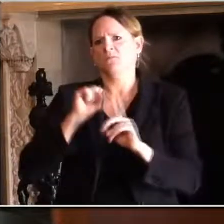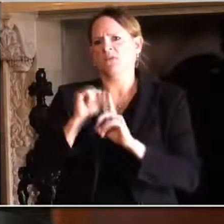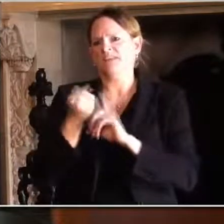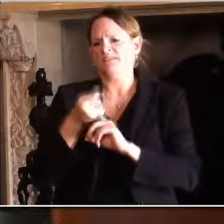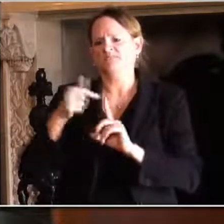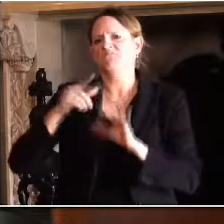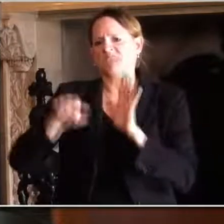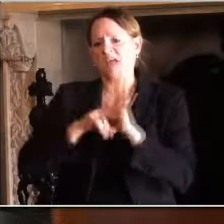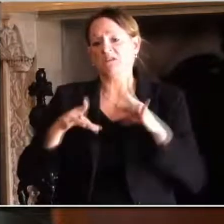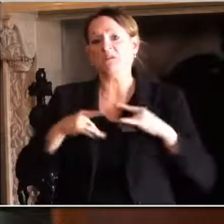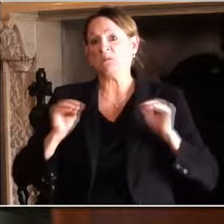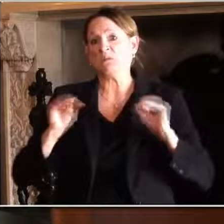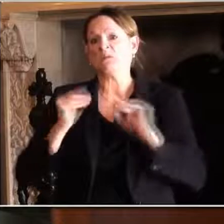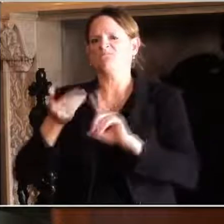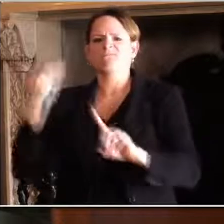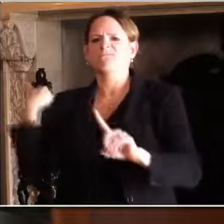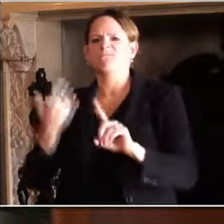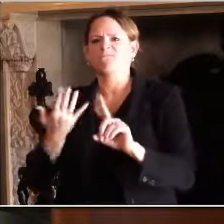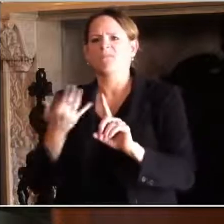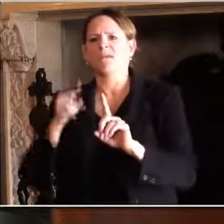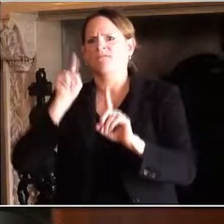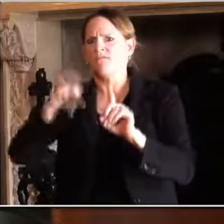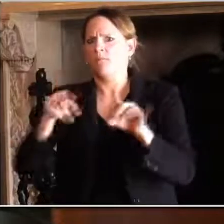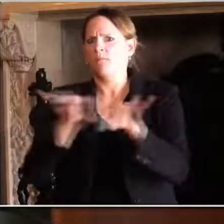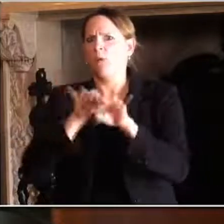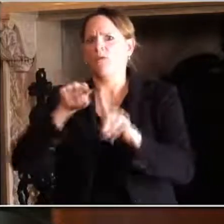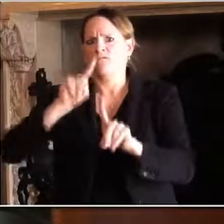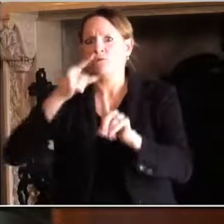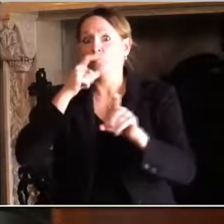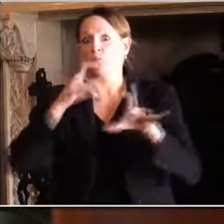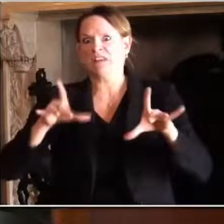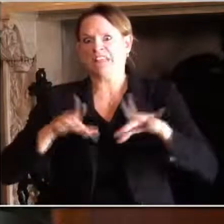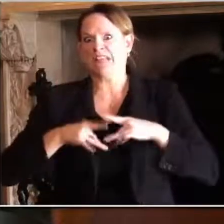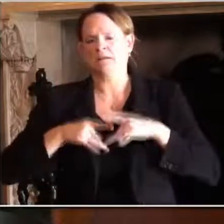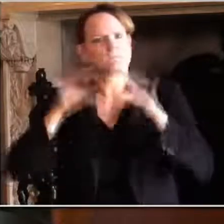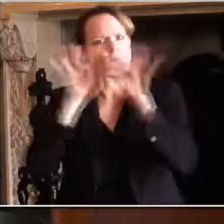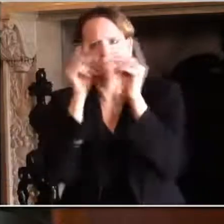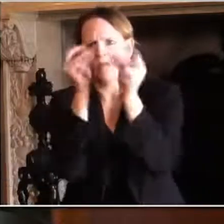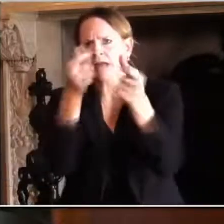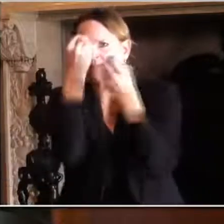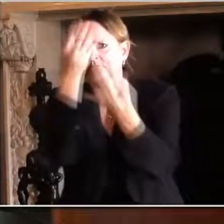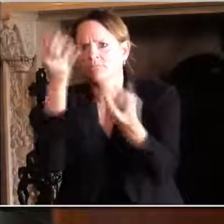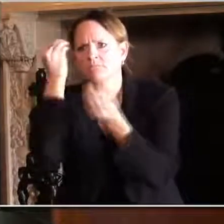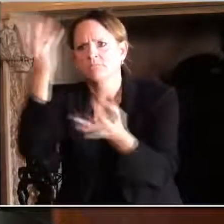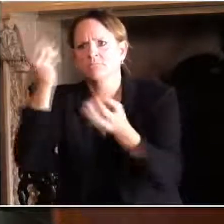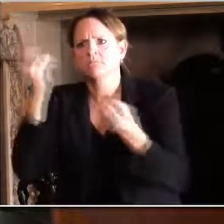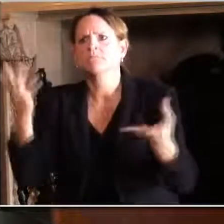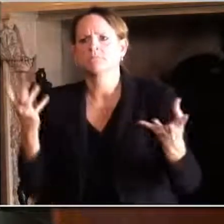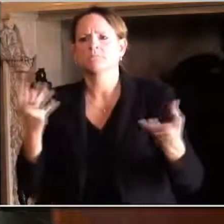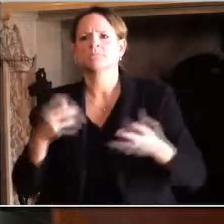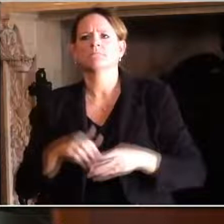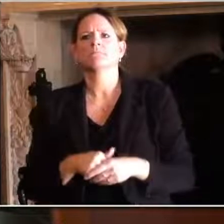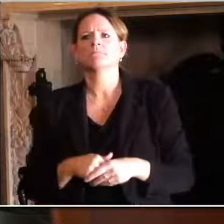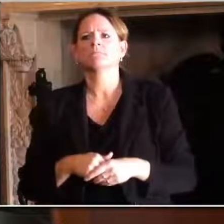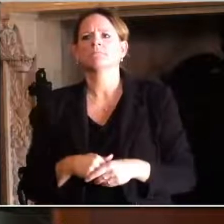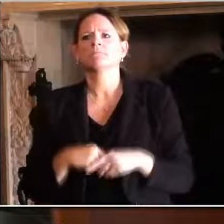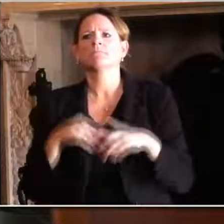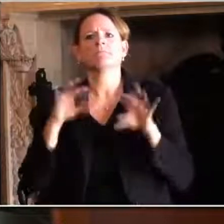the notification of those negative cases. Everybody who gets a test, their results are returned to them